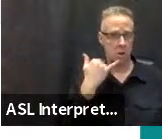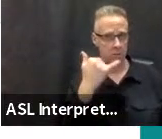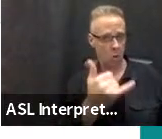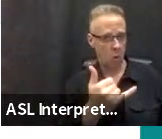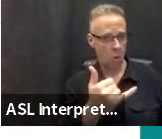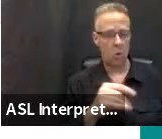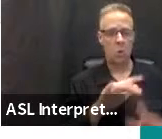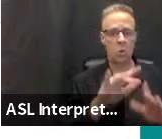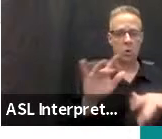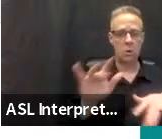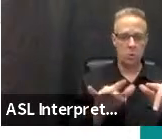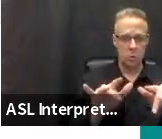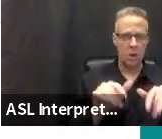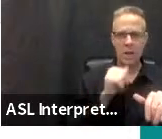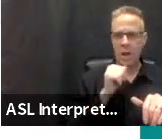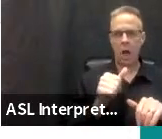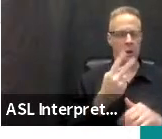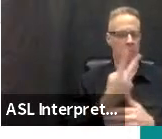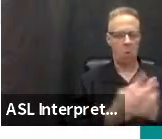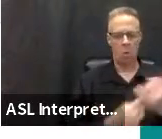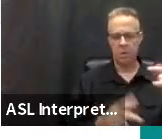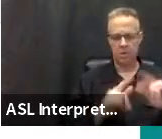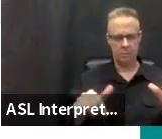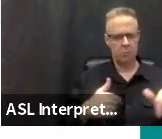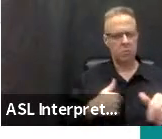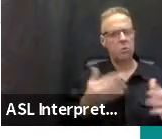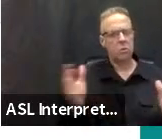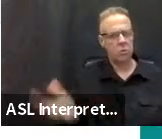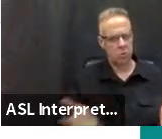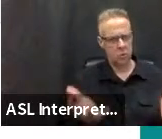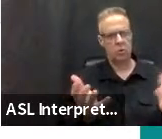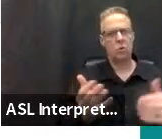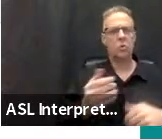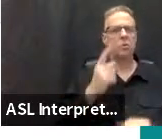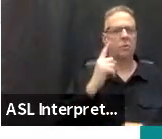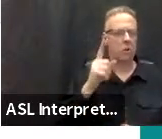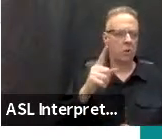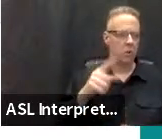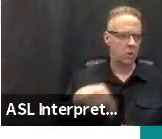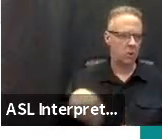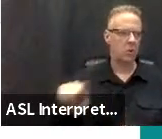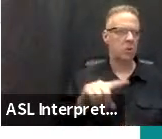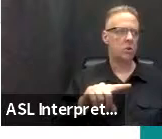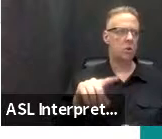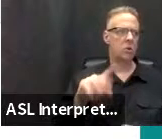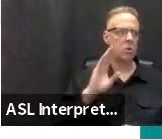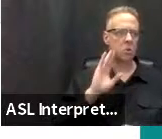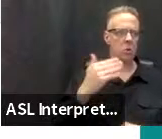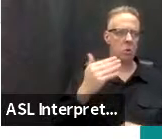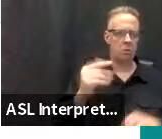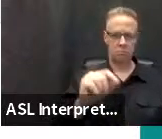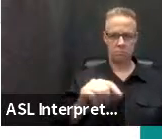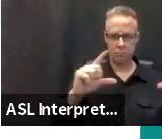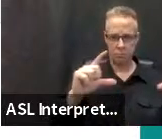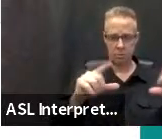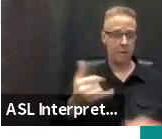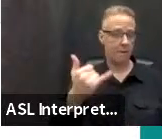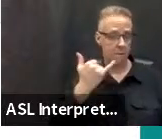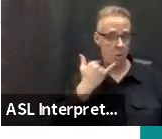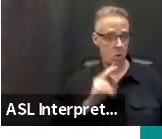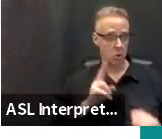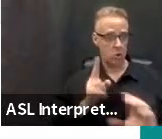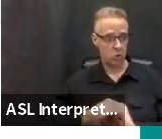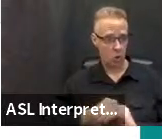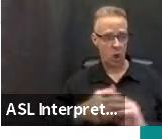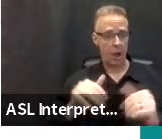computer, but not both. And we encourage participants to turn on your video. If you've joined by phone, dial *9